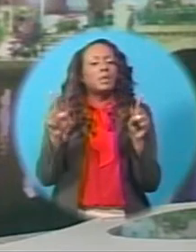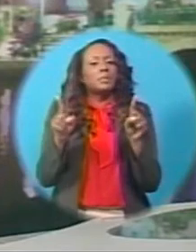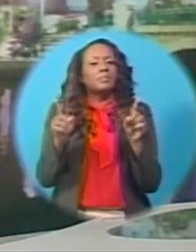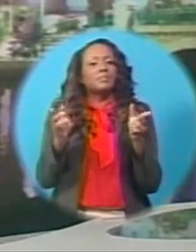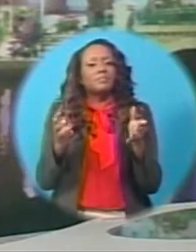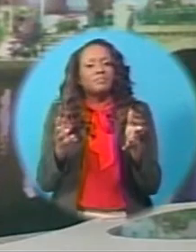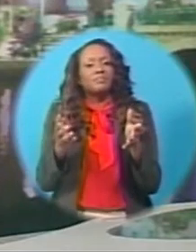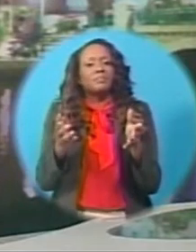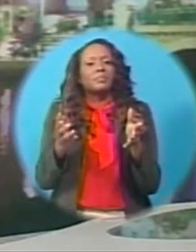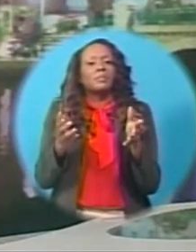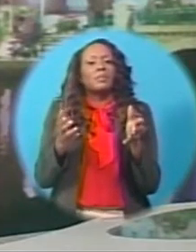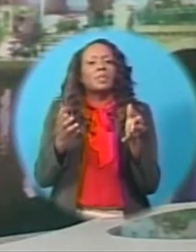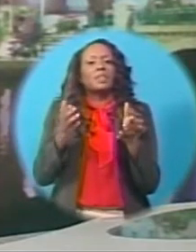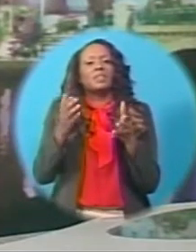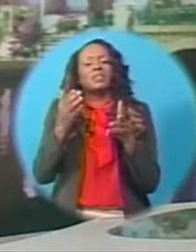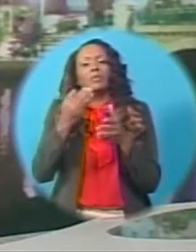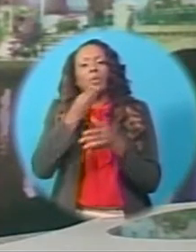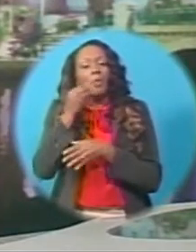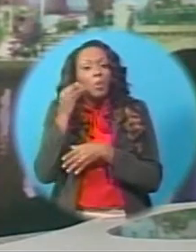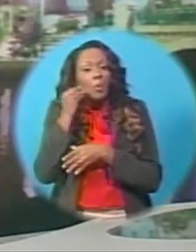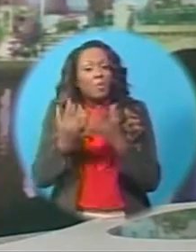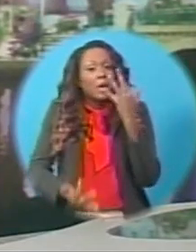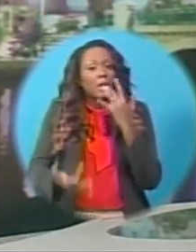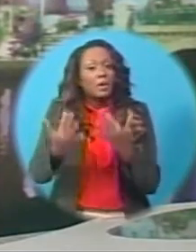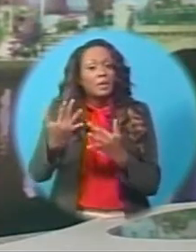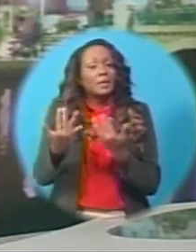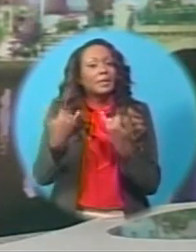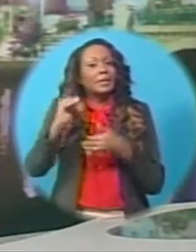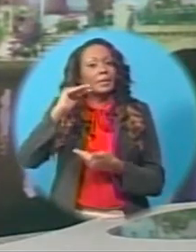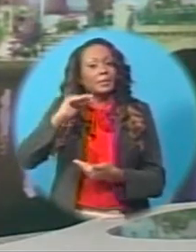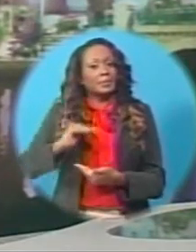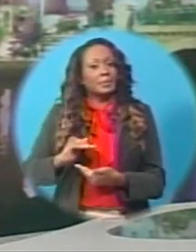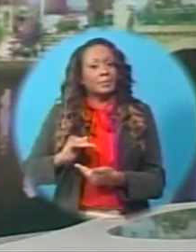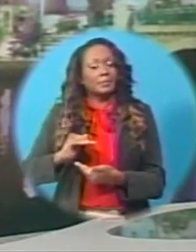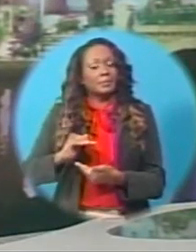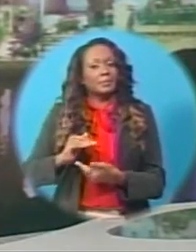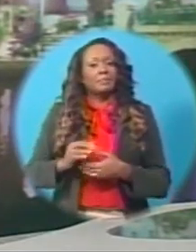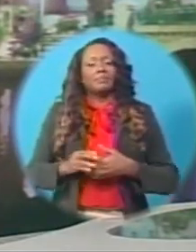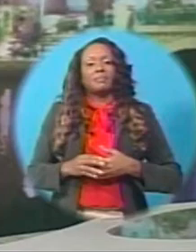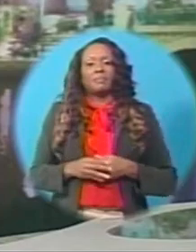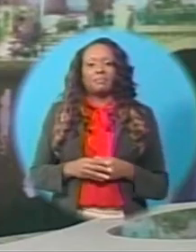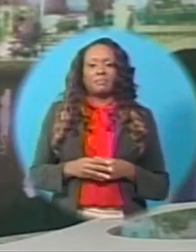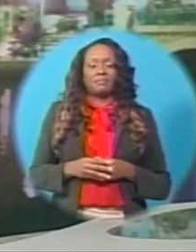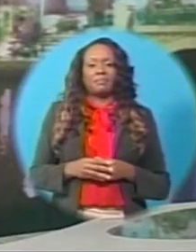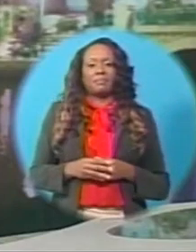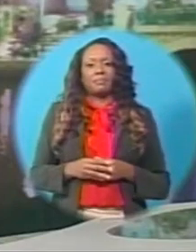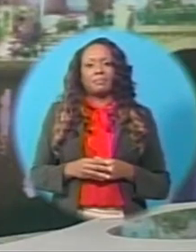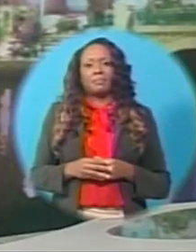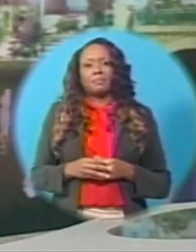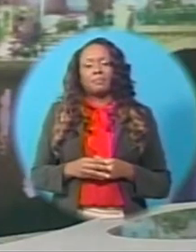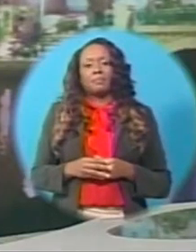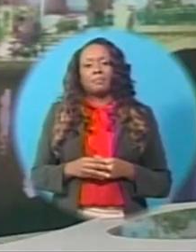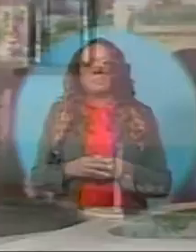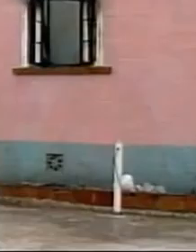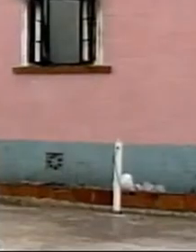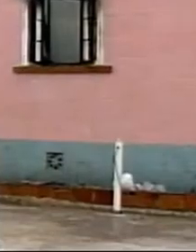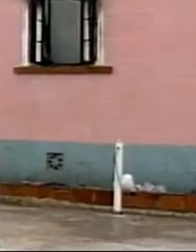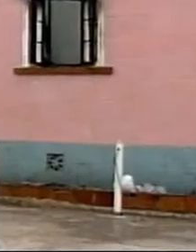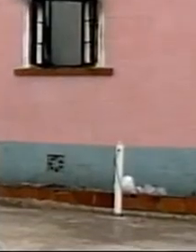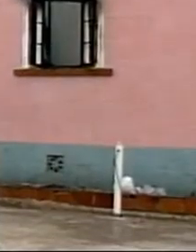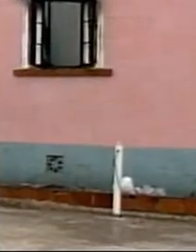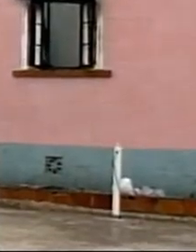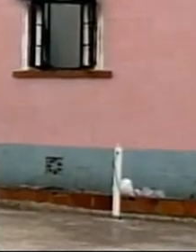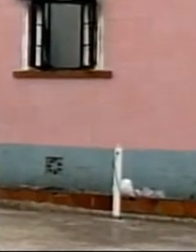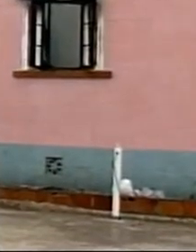obtained by CBC News revealed that residential fires have decreased. So far for the year, fire crews have responded to 11